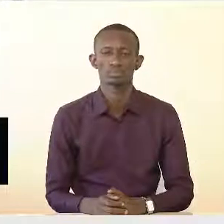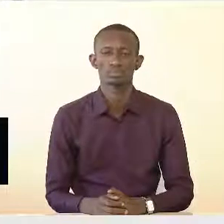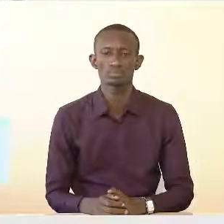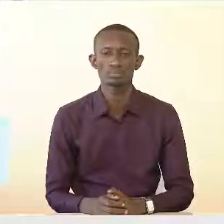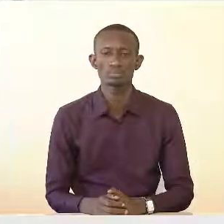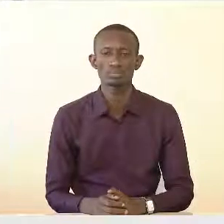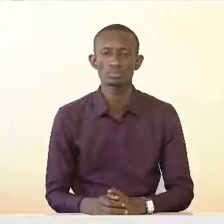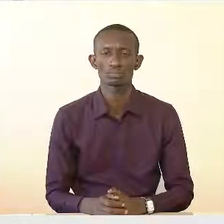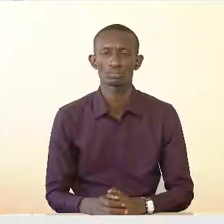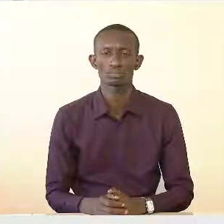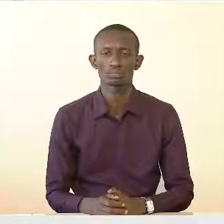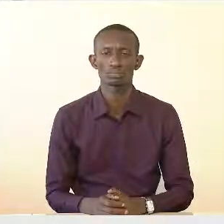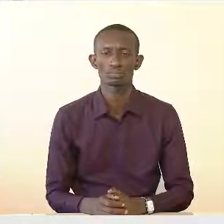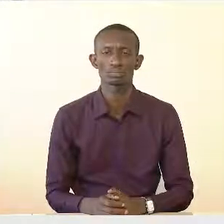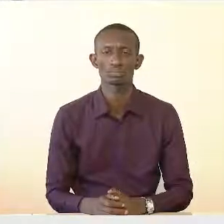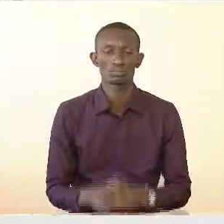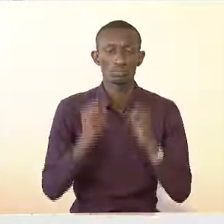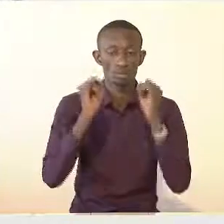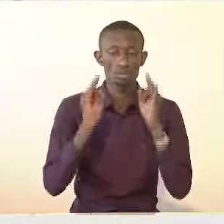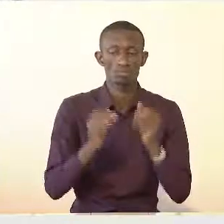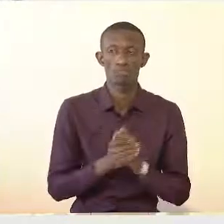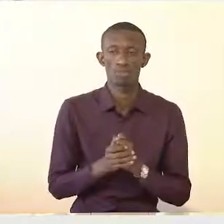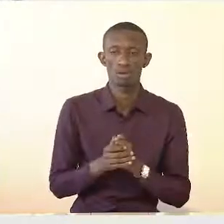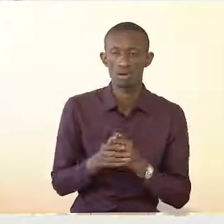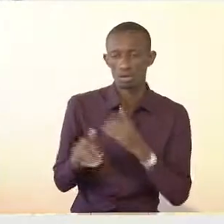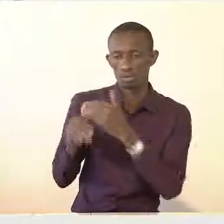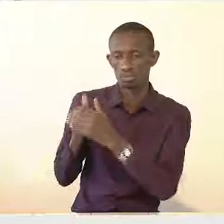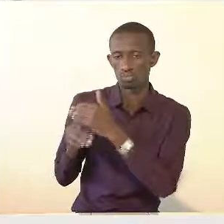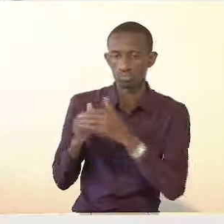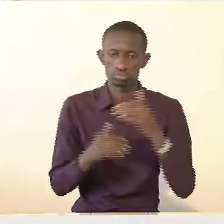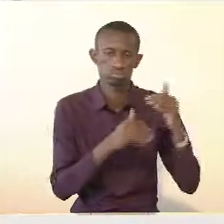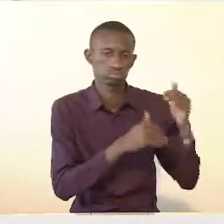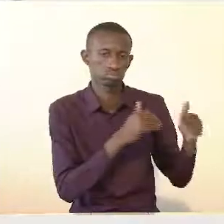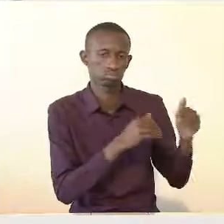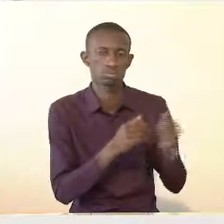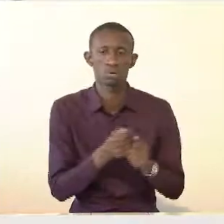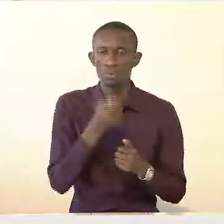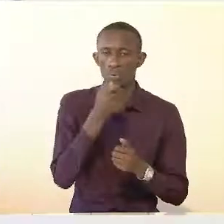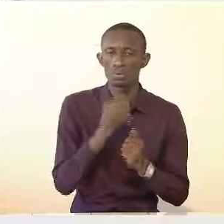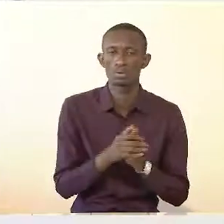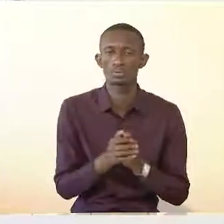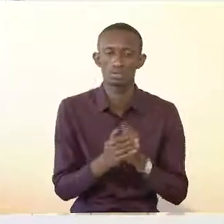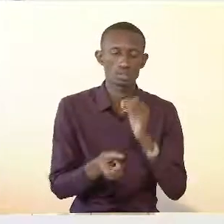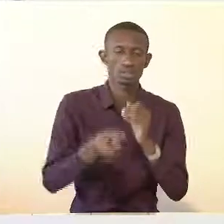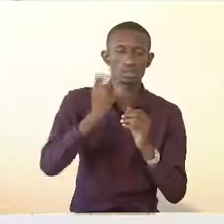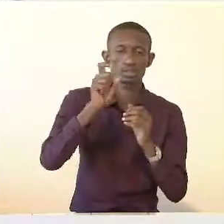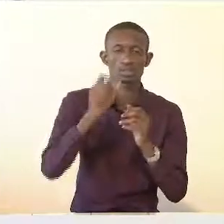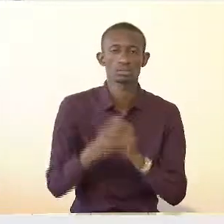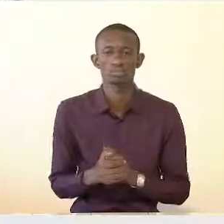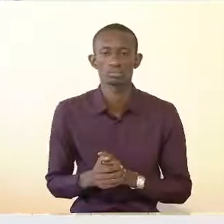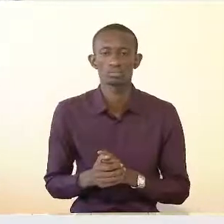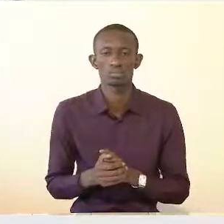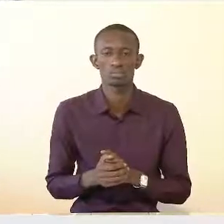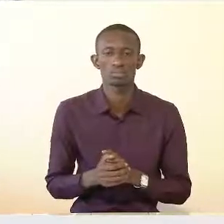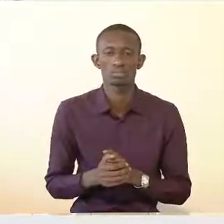increase in environment temperature is detected by the skin receptors, or what you call central